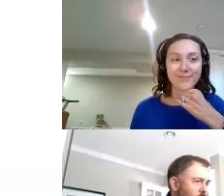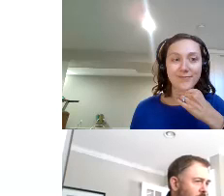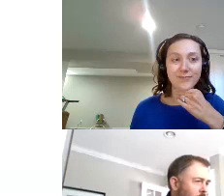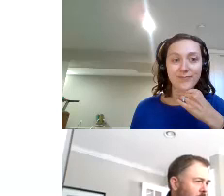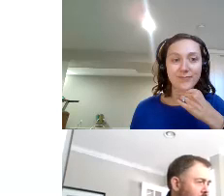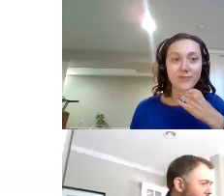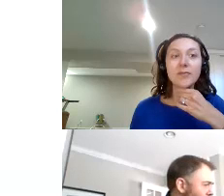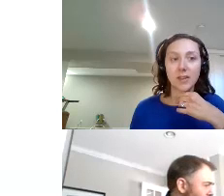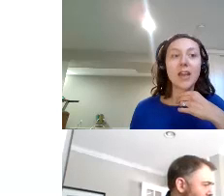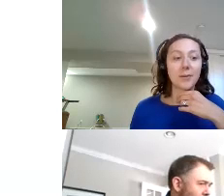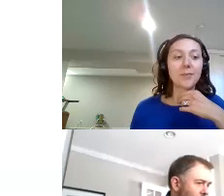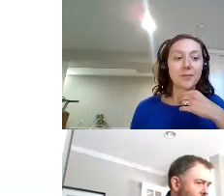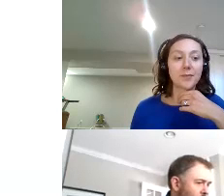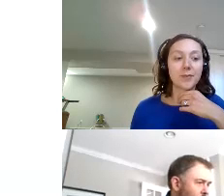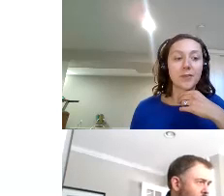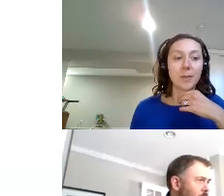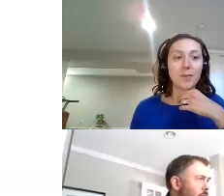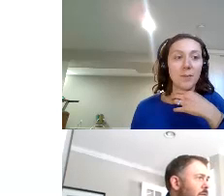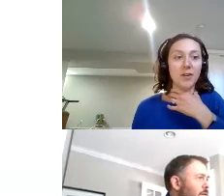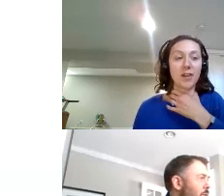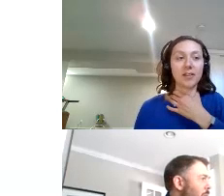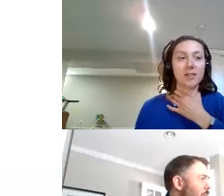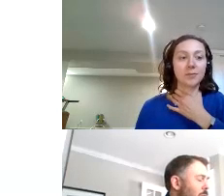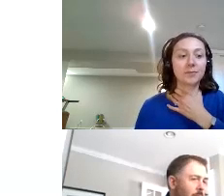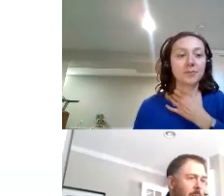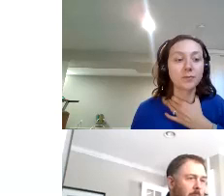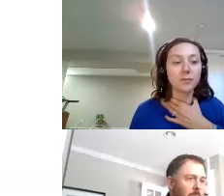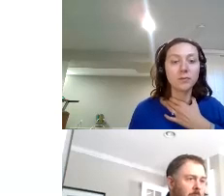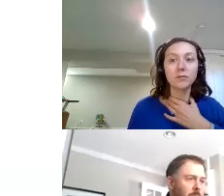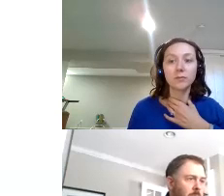Are you seeing them again, Kate? Yep, they're up there, thanks.